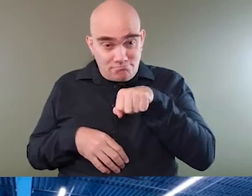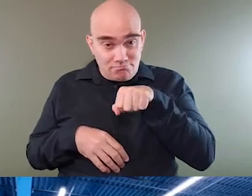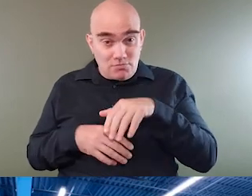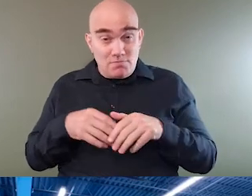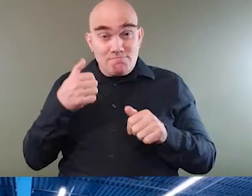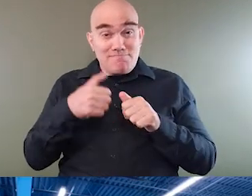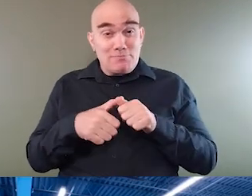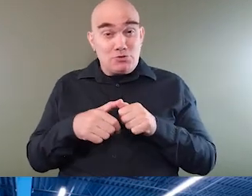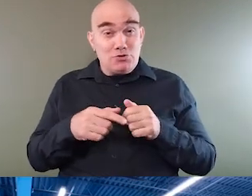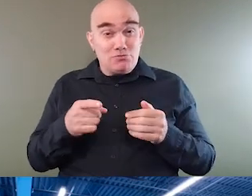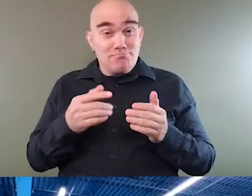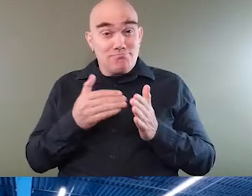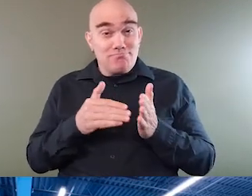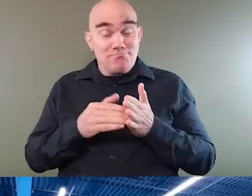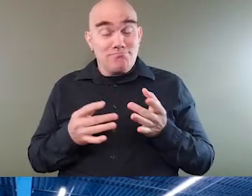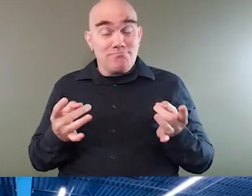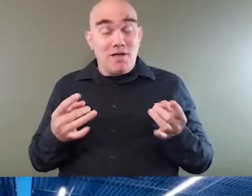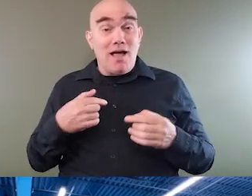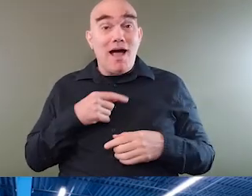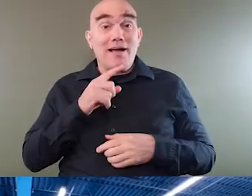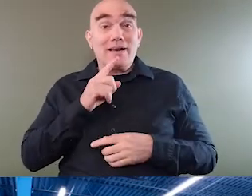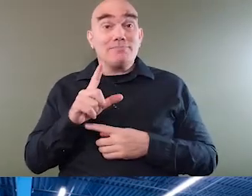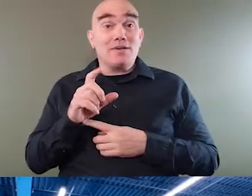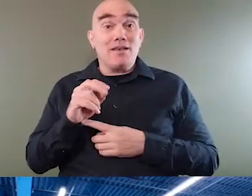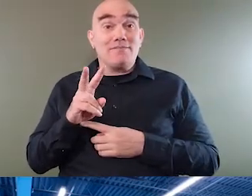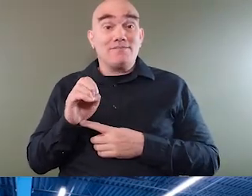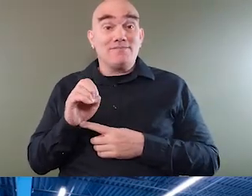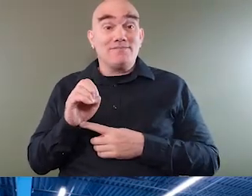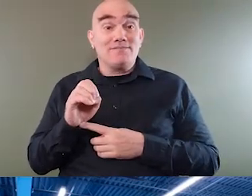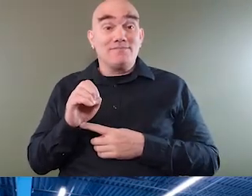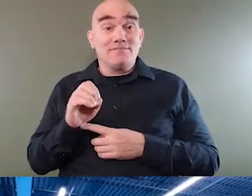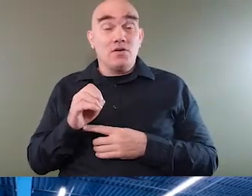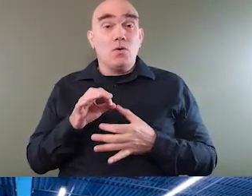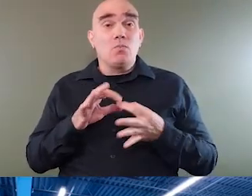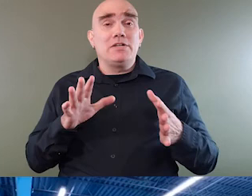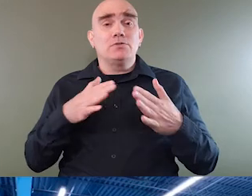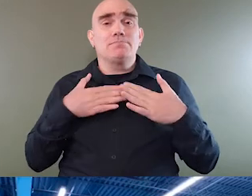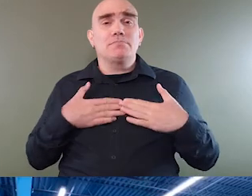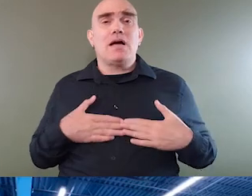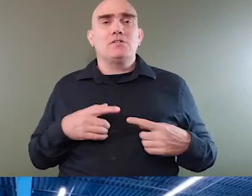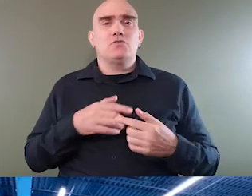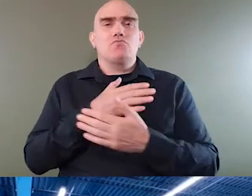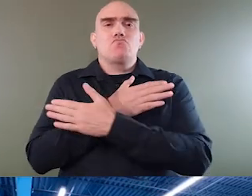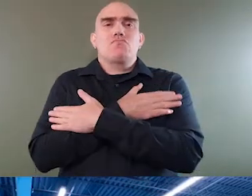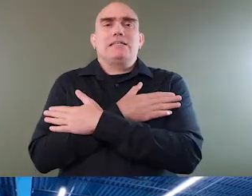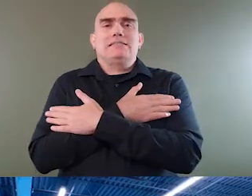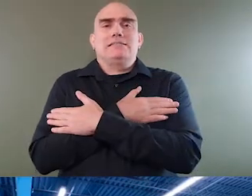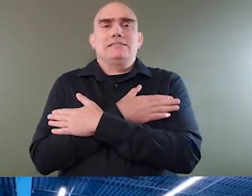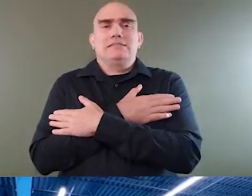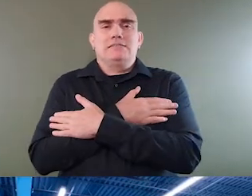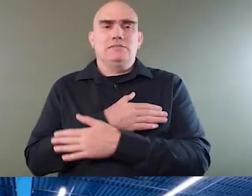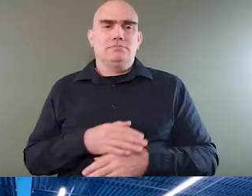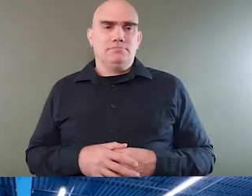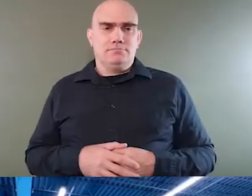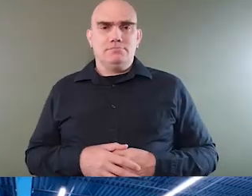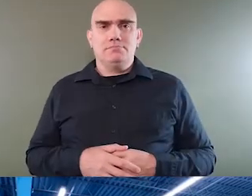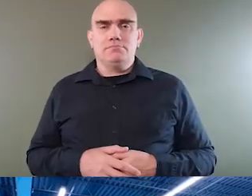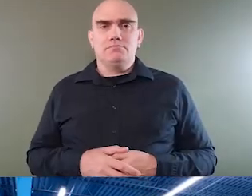Remember the mantra, I am love. Release your body to a resting pose.